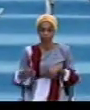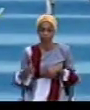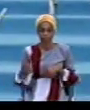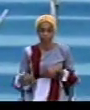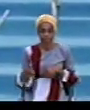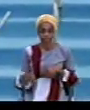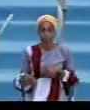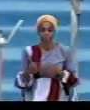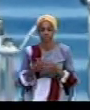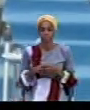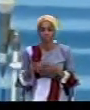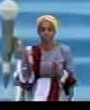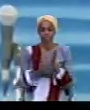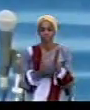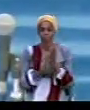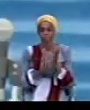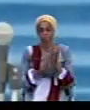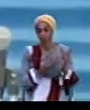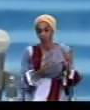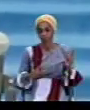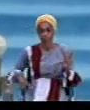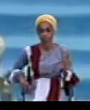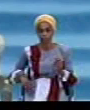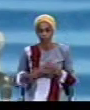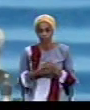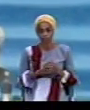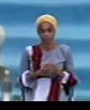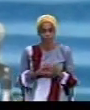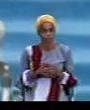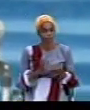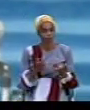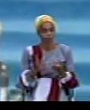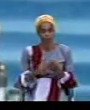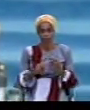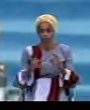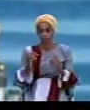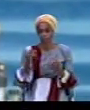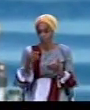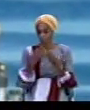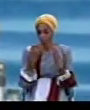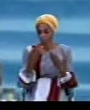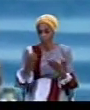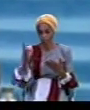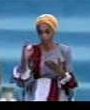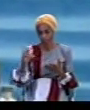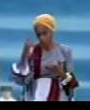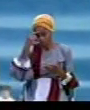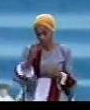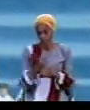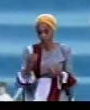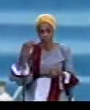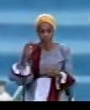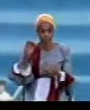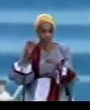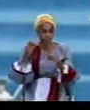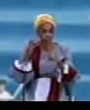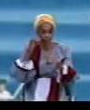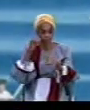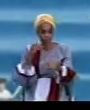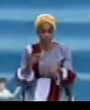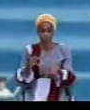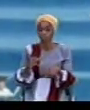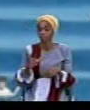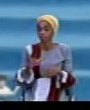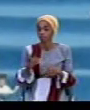2019. Praise the Lord. I want to thank God for salvation of my soul. I thank God